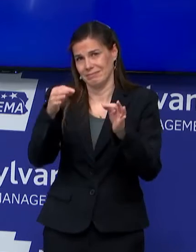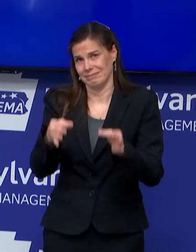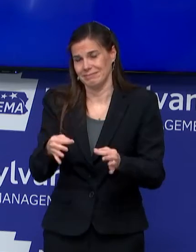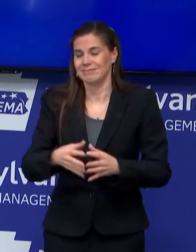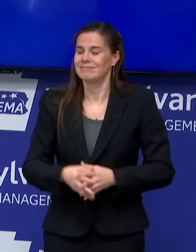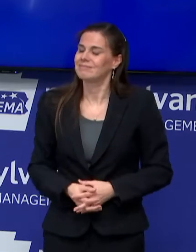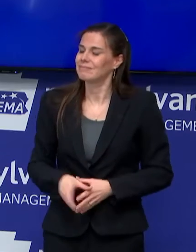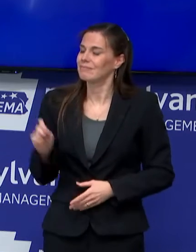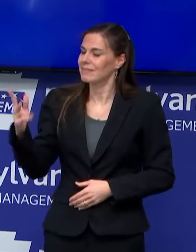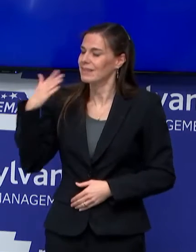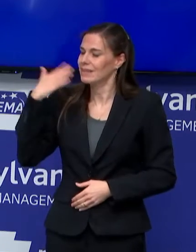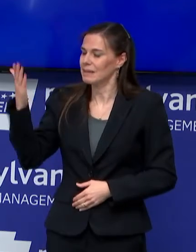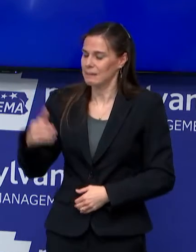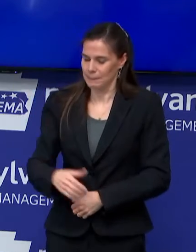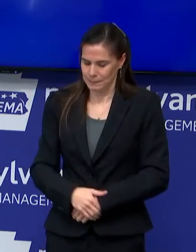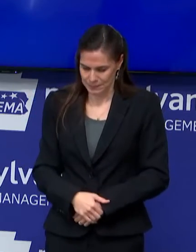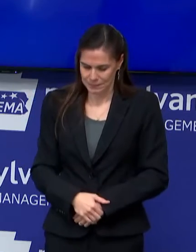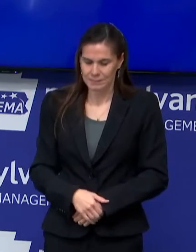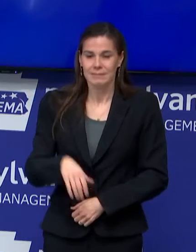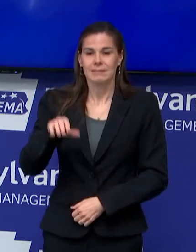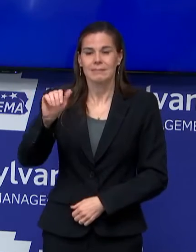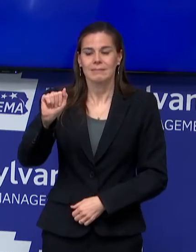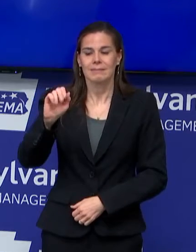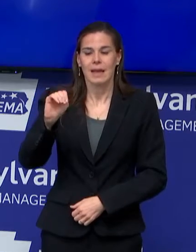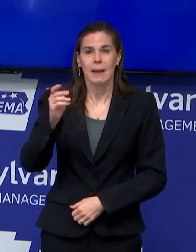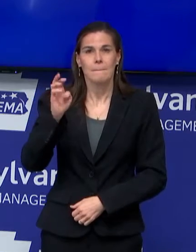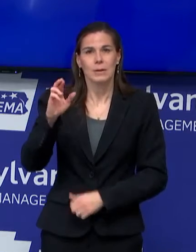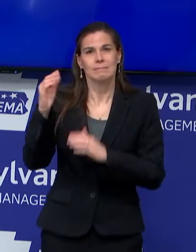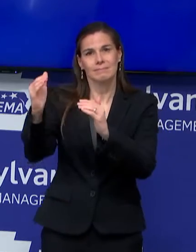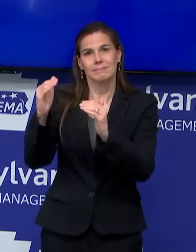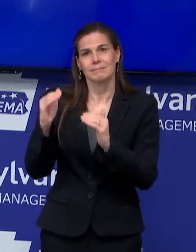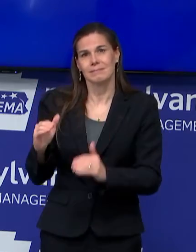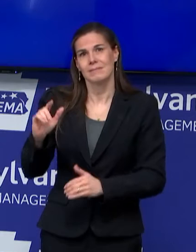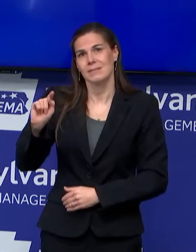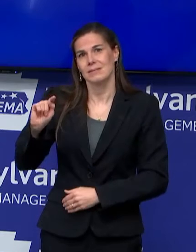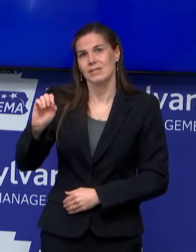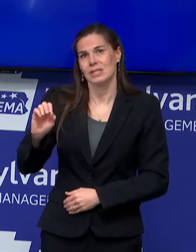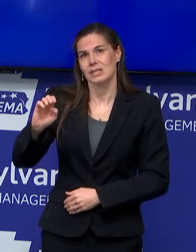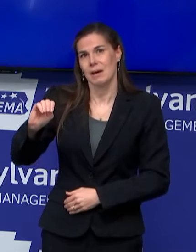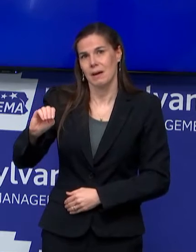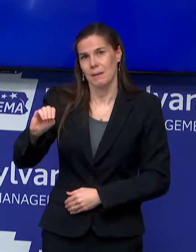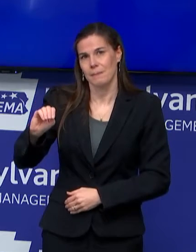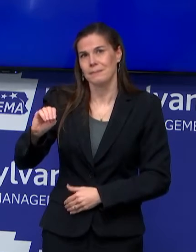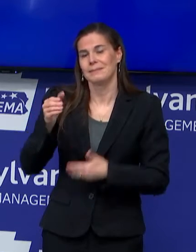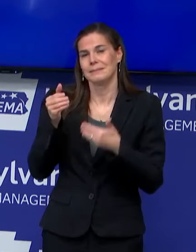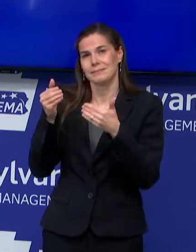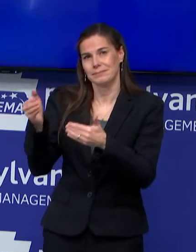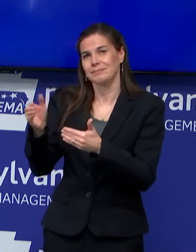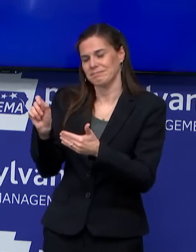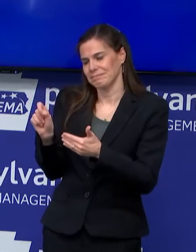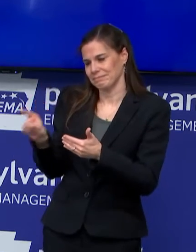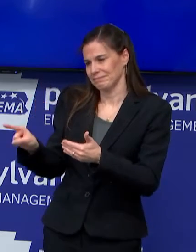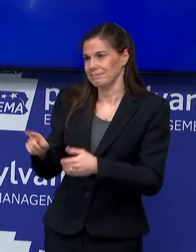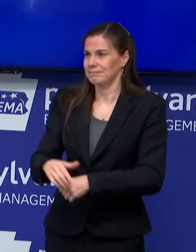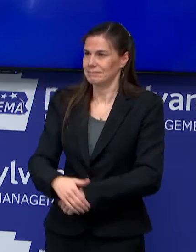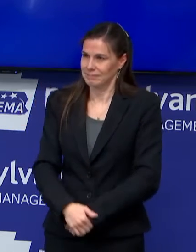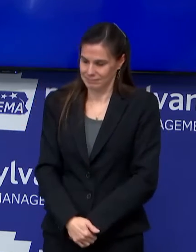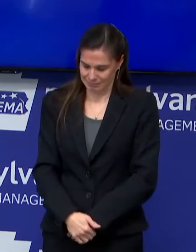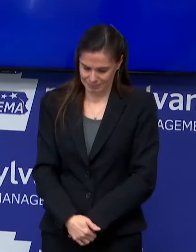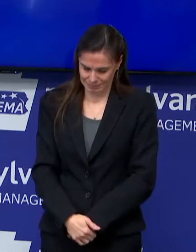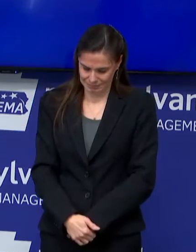Okay, thank you. Okay, up next, we have Tom Lehman from WGAL. Tom, you should be able to